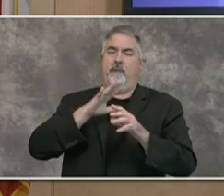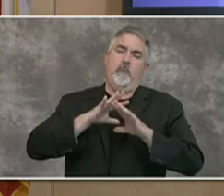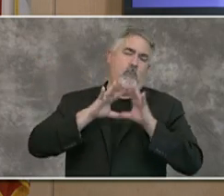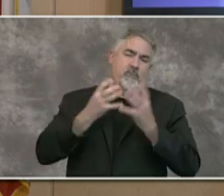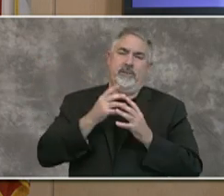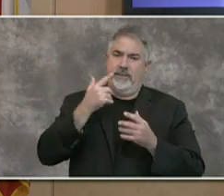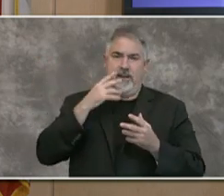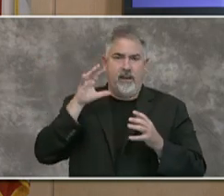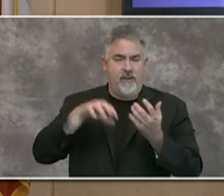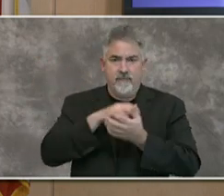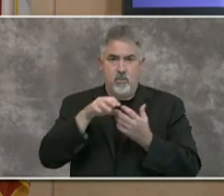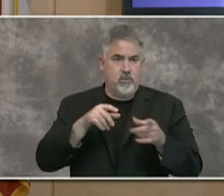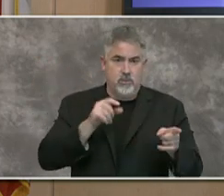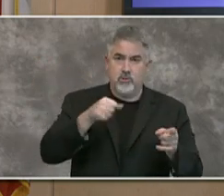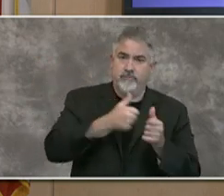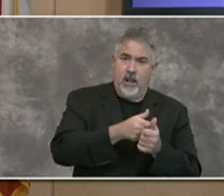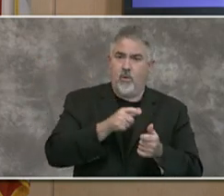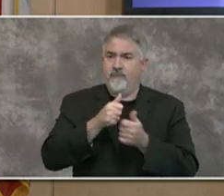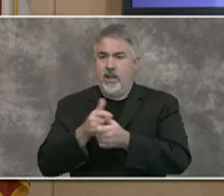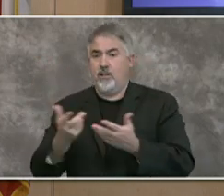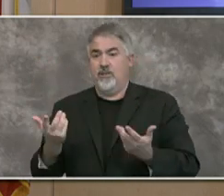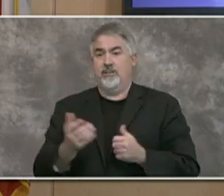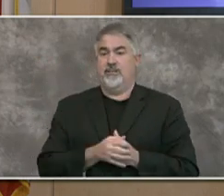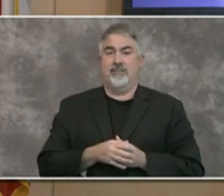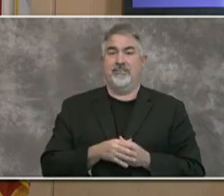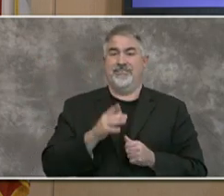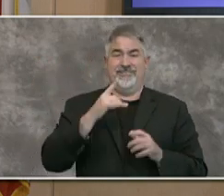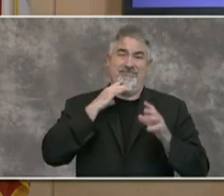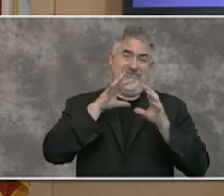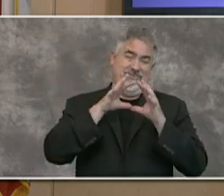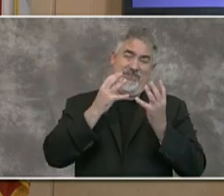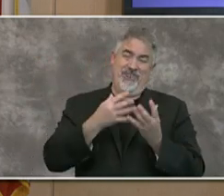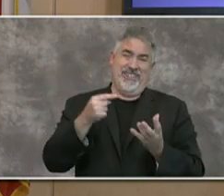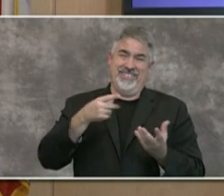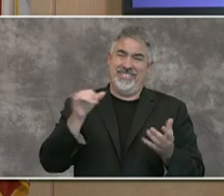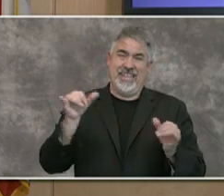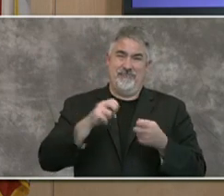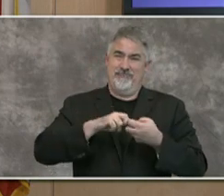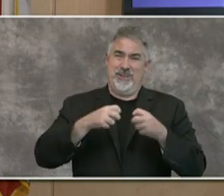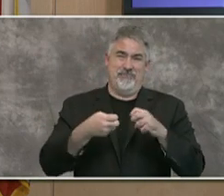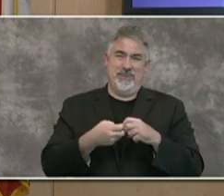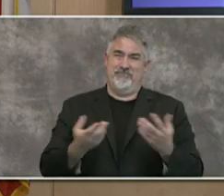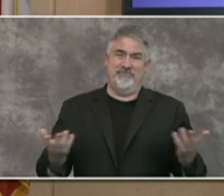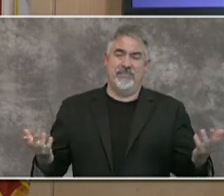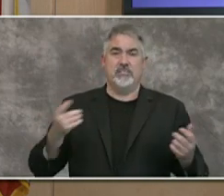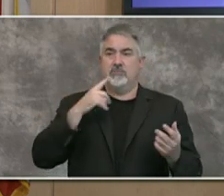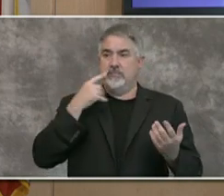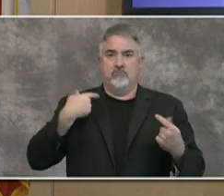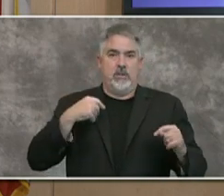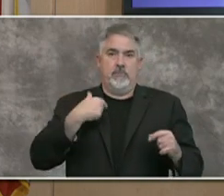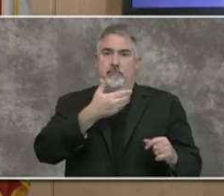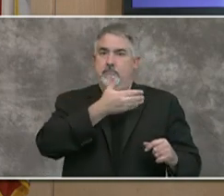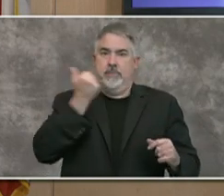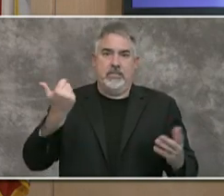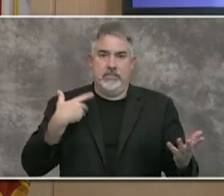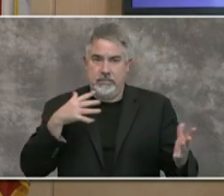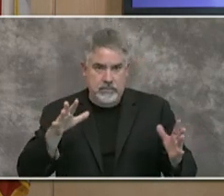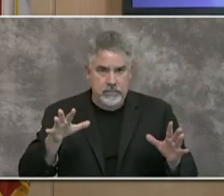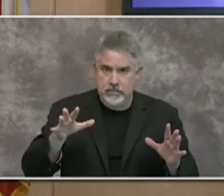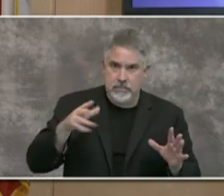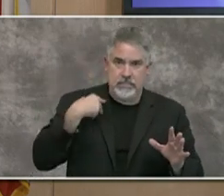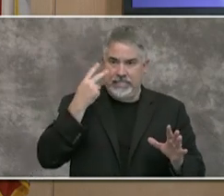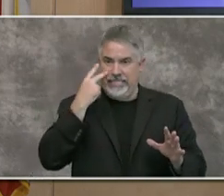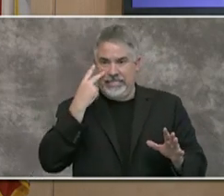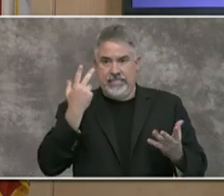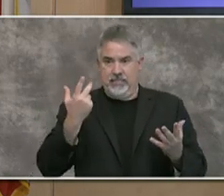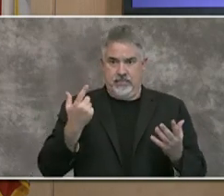and the United States, and I suspect as frustrating as it is to everyone in all of the other worlds and jurisdictions that are dealing with this. But the simple reality